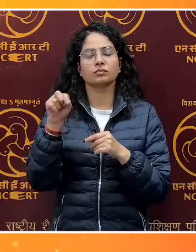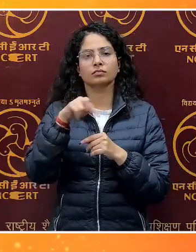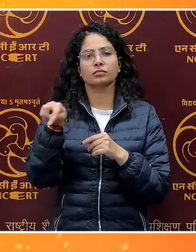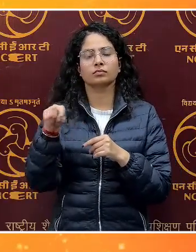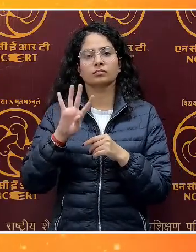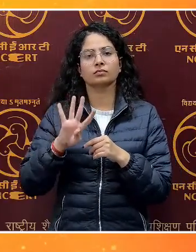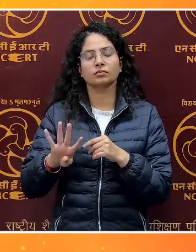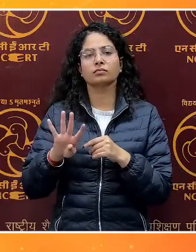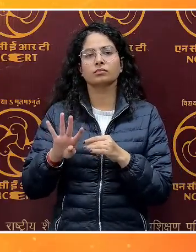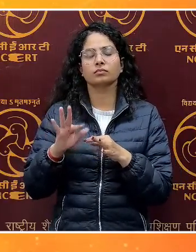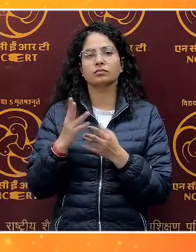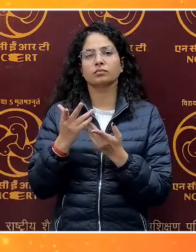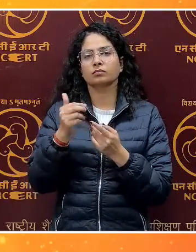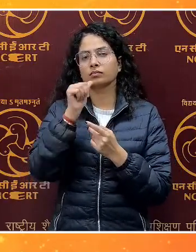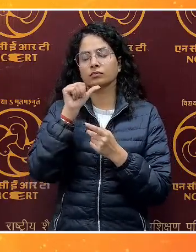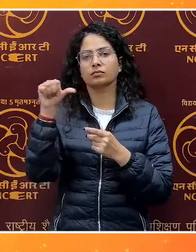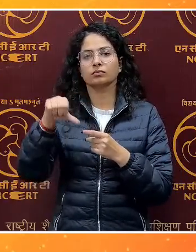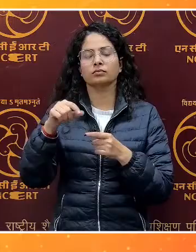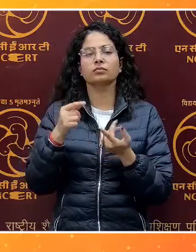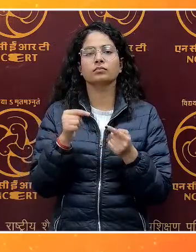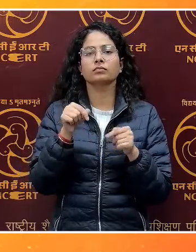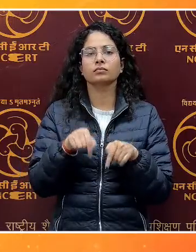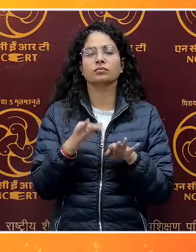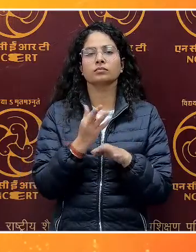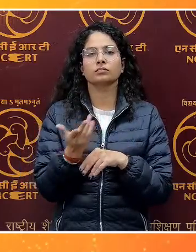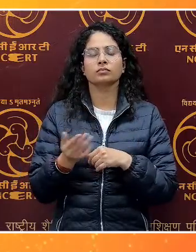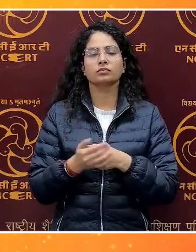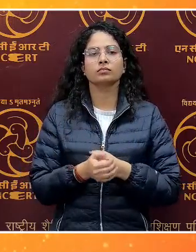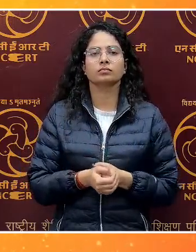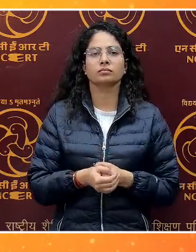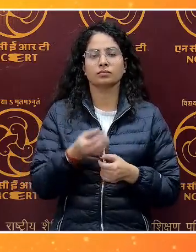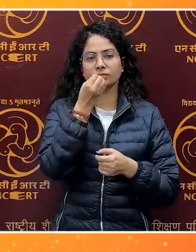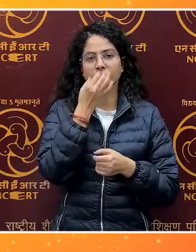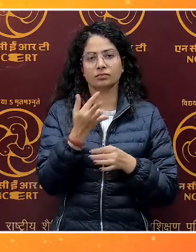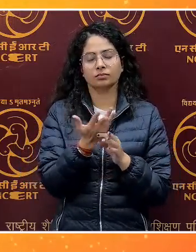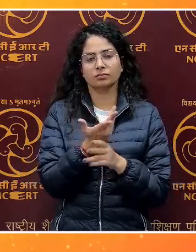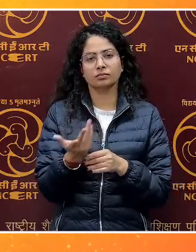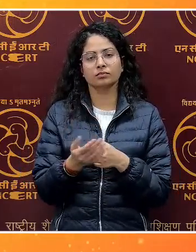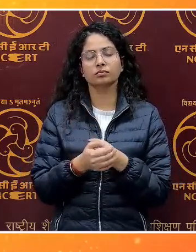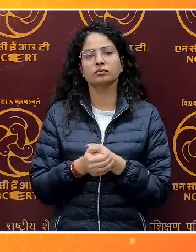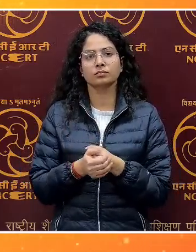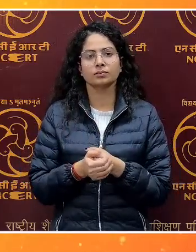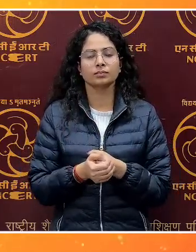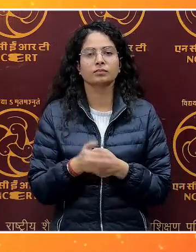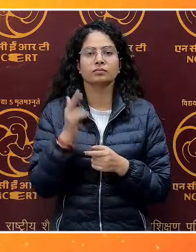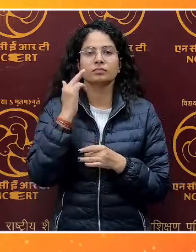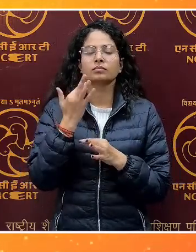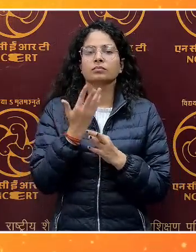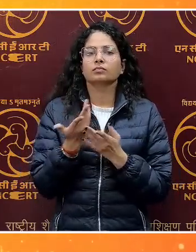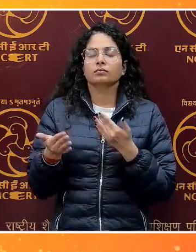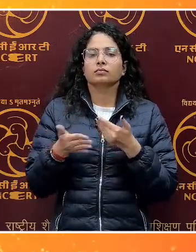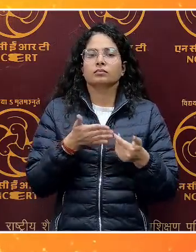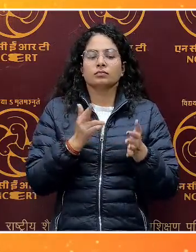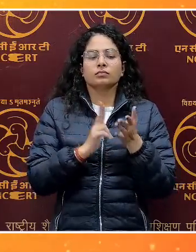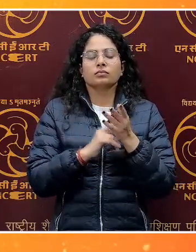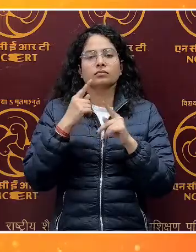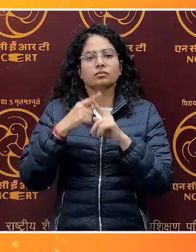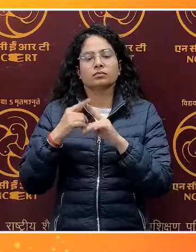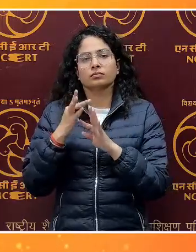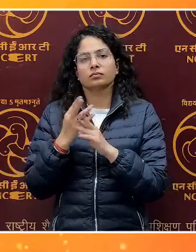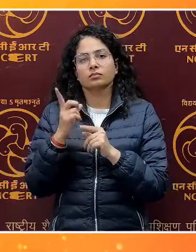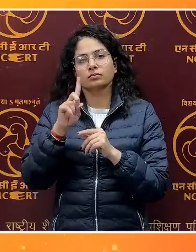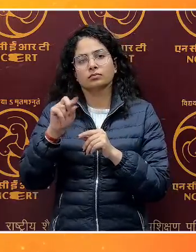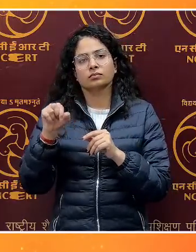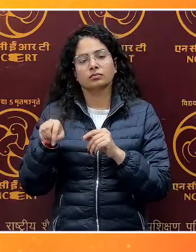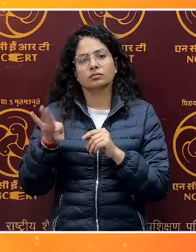the volume of the water in the vessel. So, here it is very easy, Renuji, because N into what is the volume of one